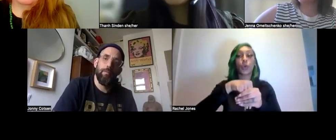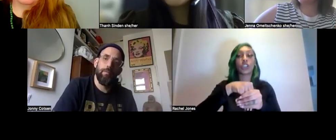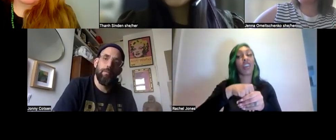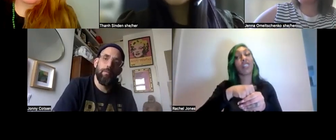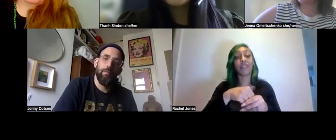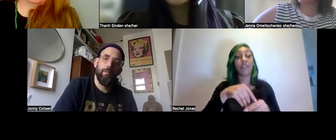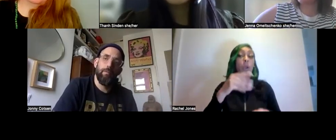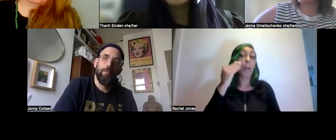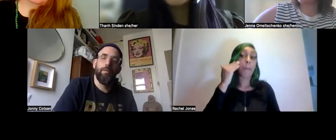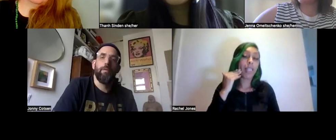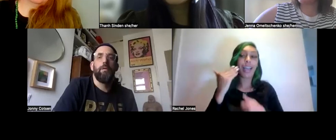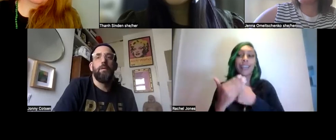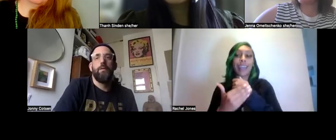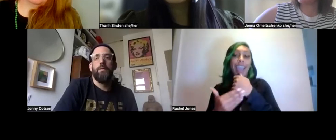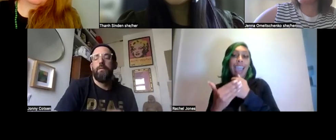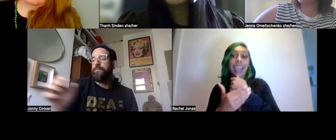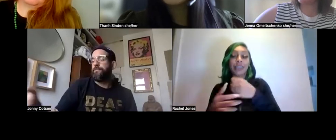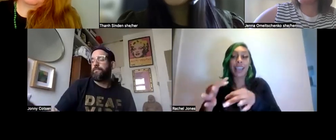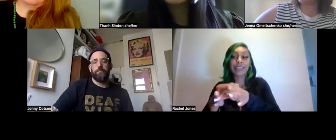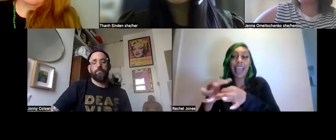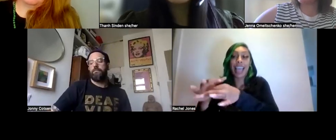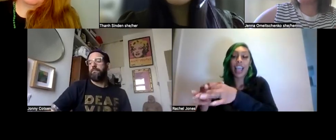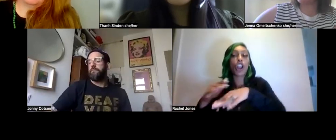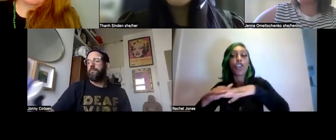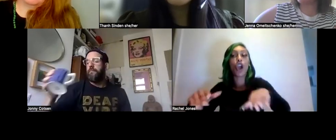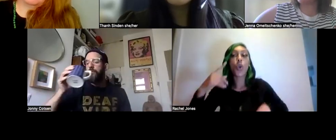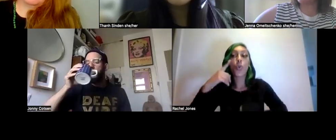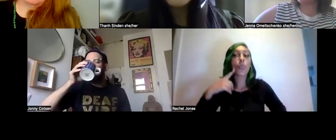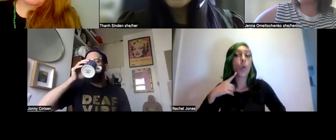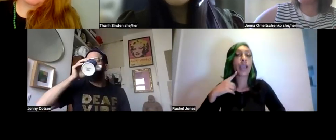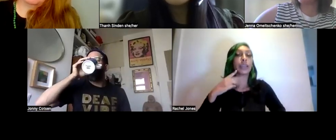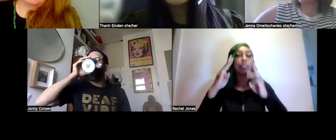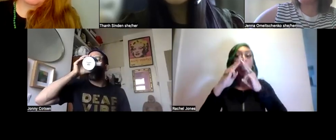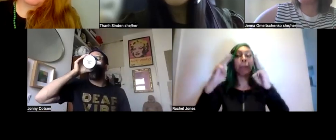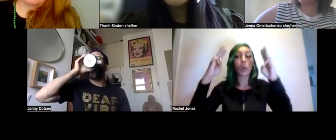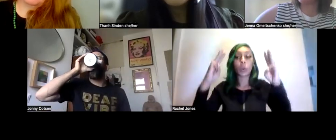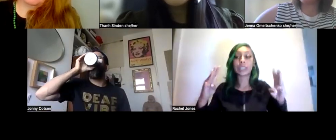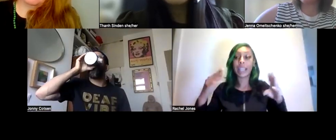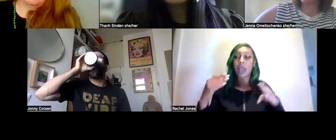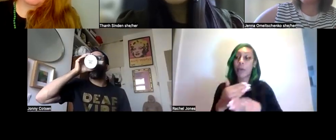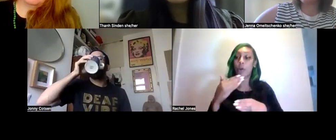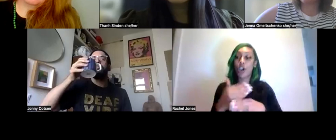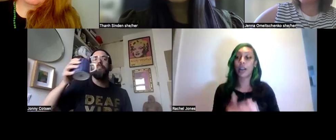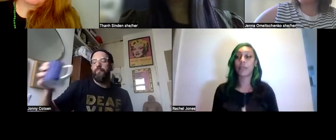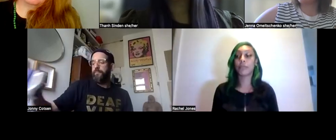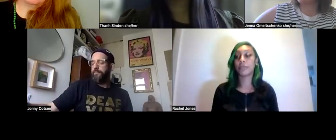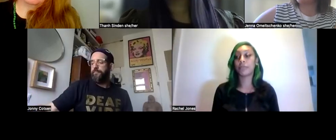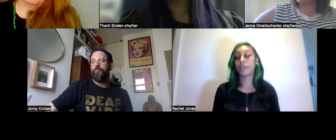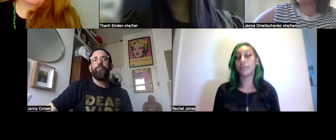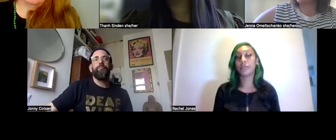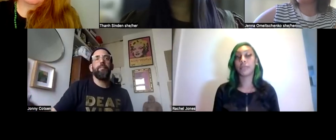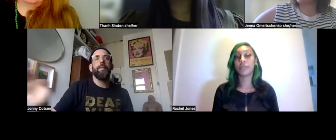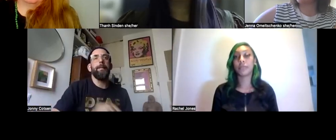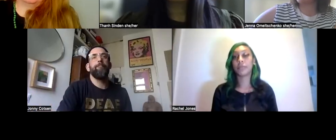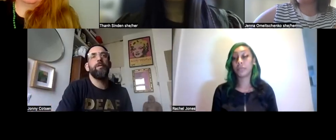diverse Black, Asian and ethnically diverse non-white museum workers. So some of the things that we've